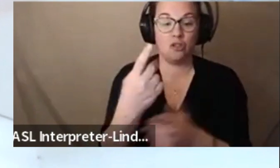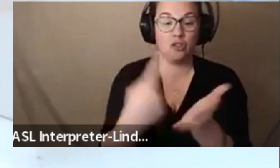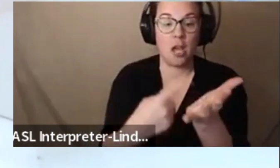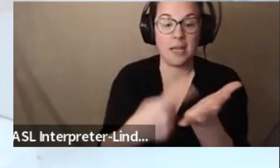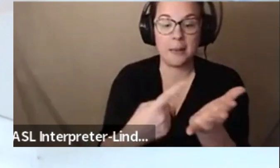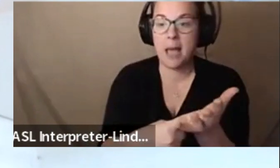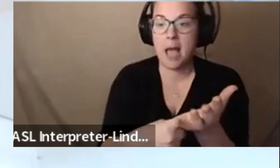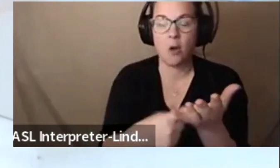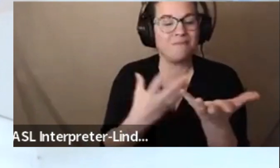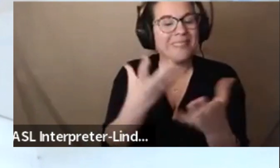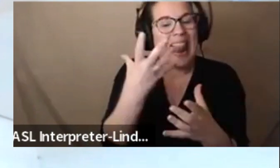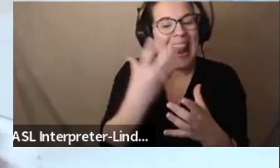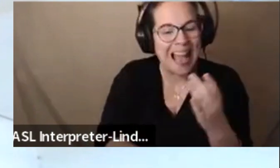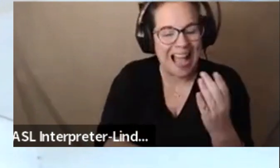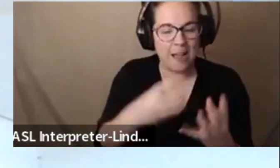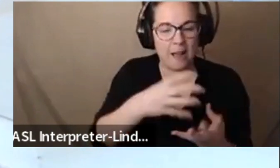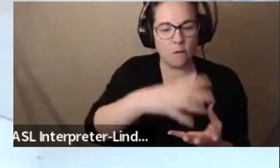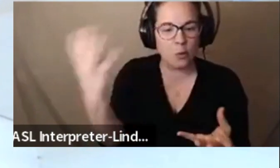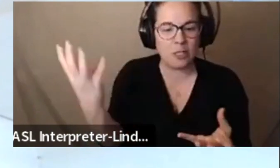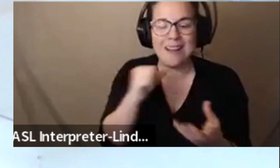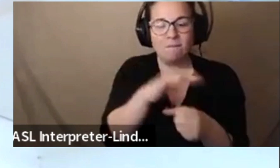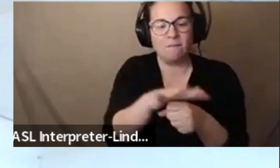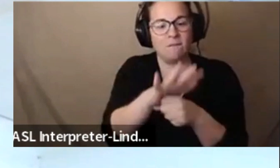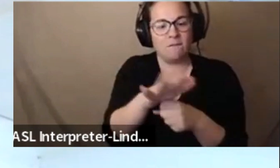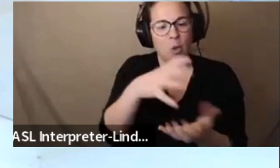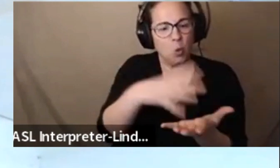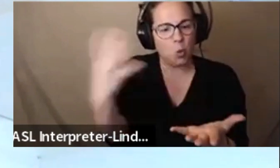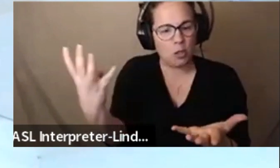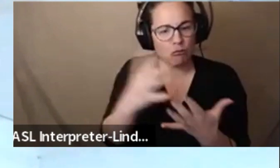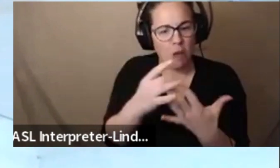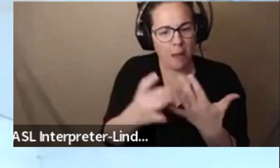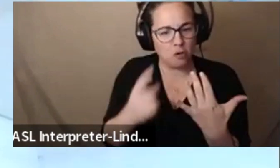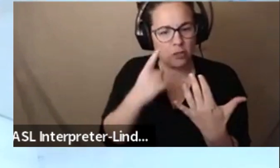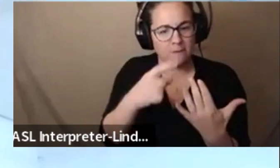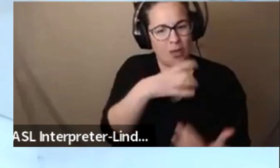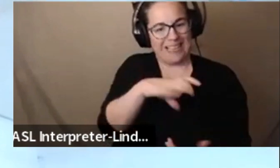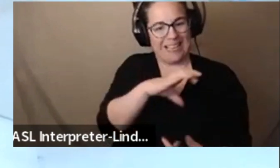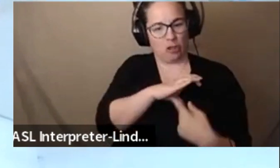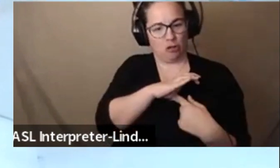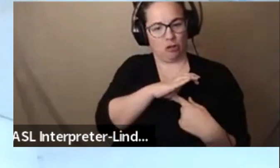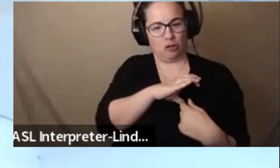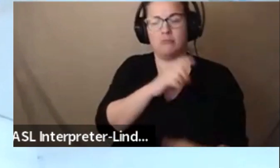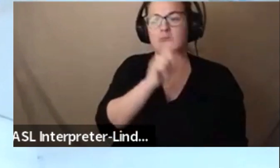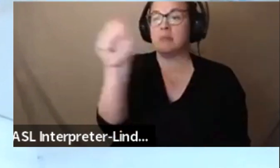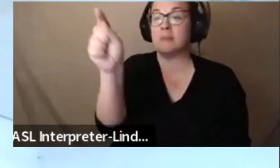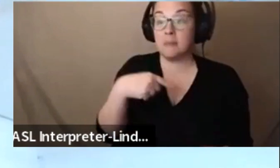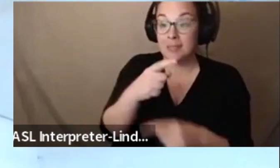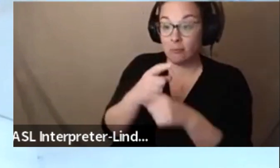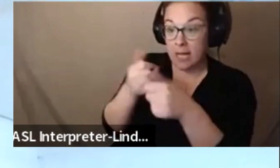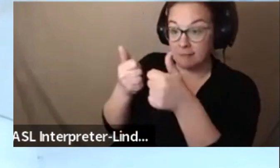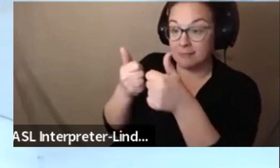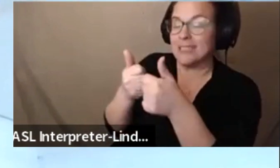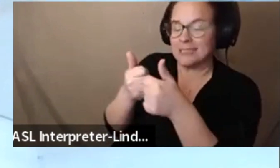the lack of queerness or the lack of queer options for the characters, am I right, Finch?